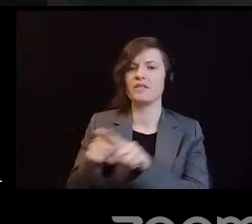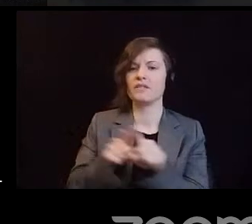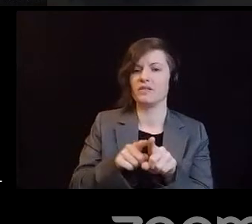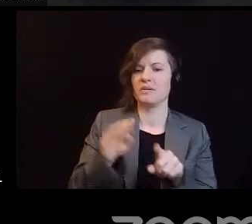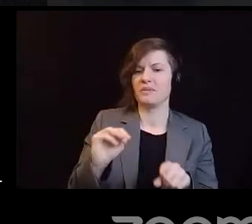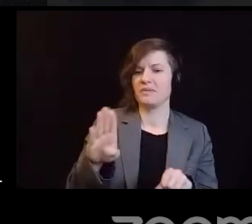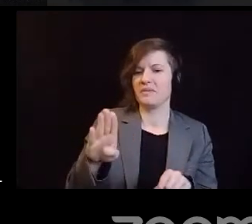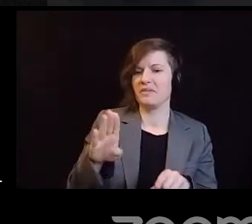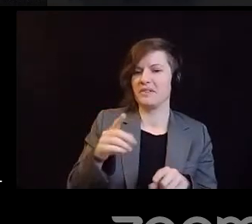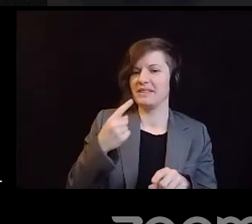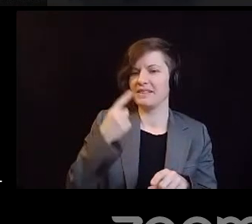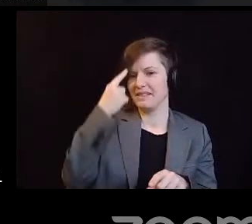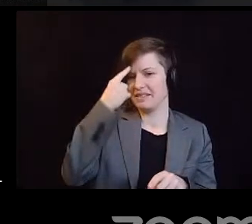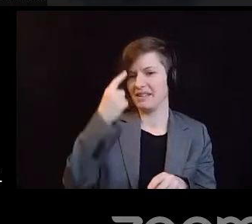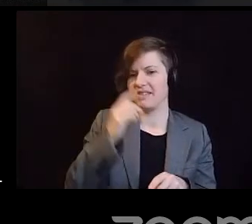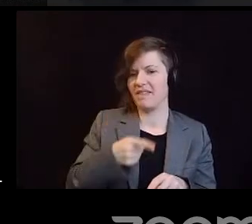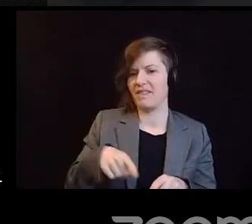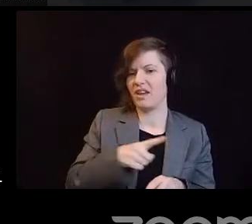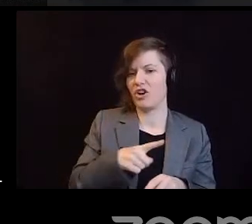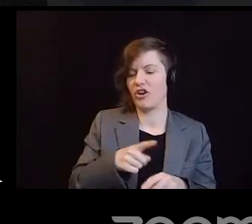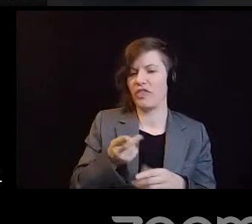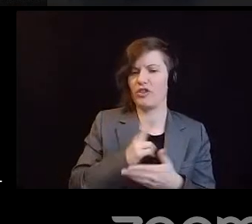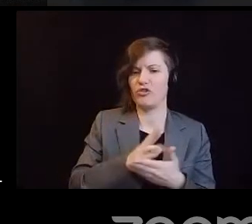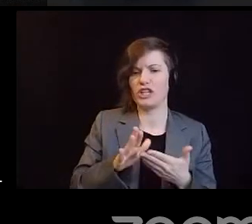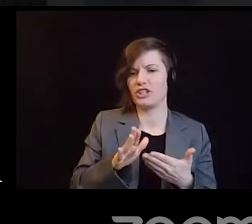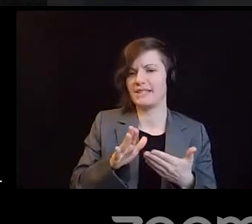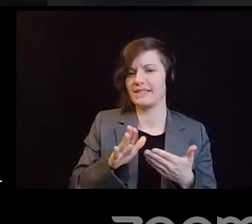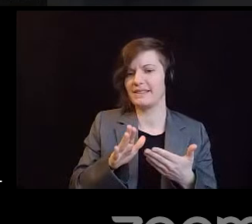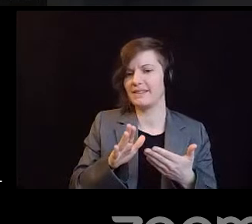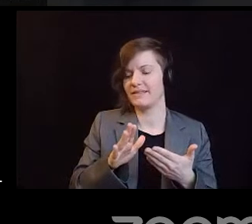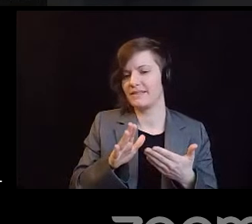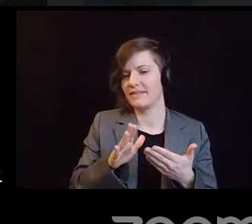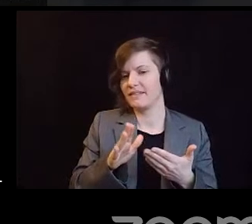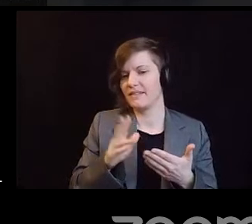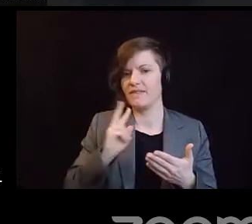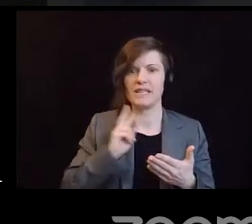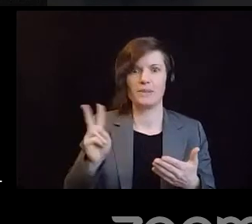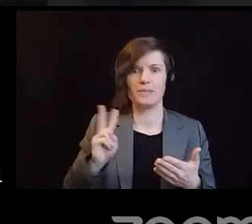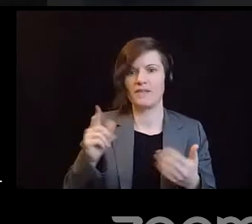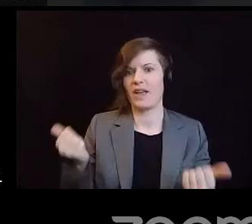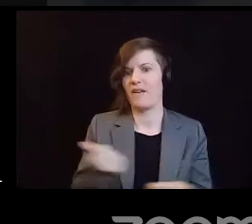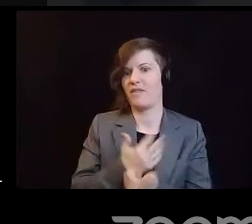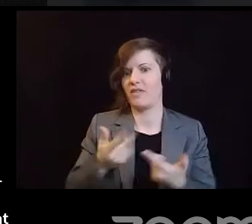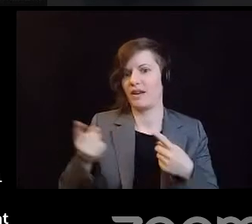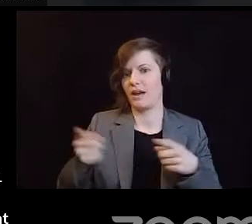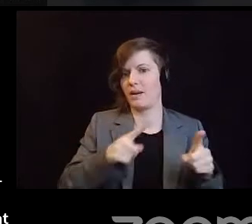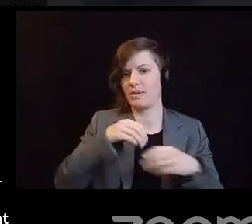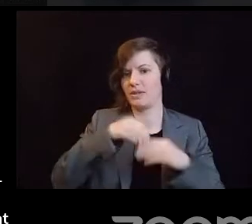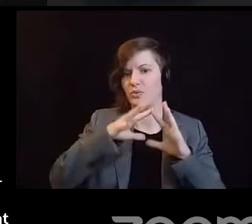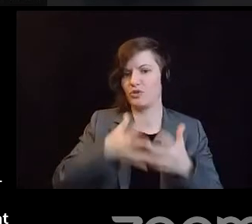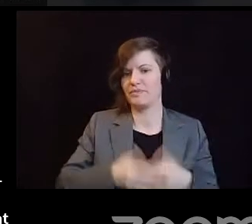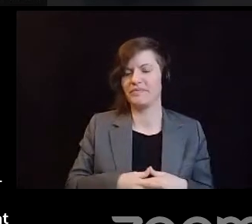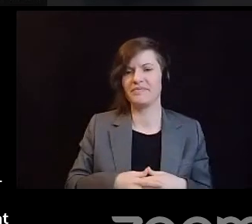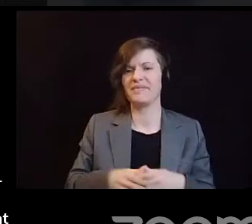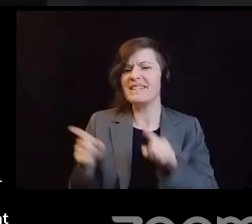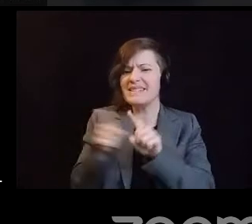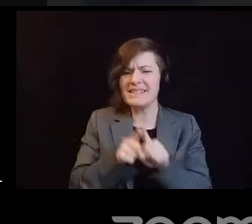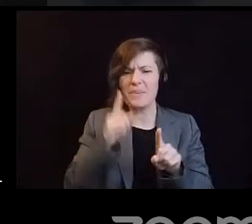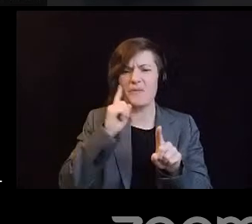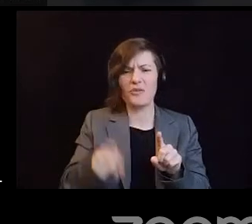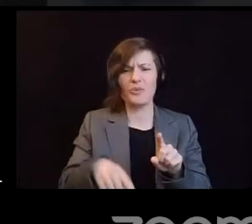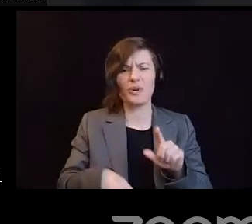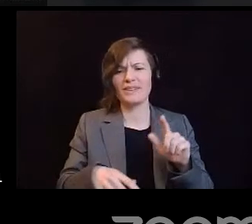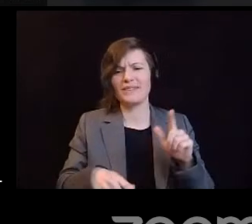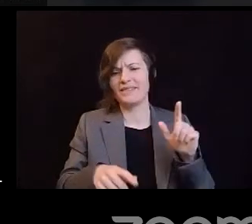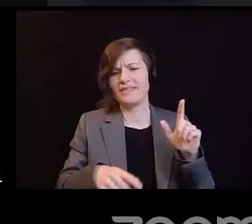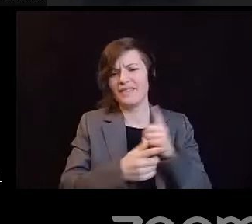everything wrong that happens in the world, and that they don't deserve this. But that also happens. That's also the case of, like, liberals in Egypt and leftists in Egypt who